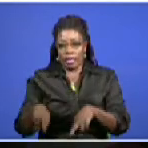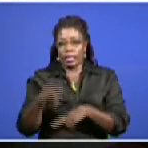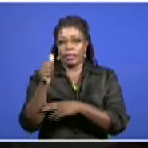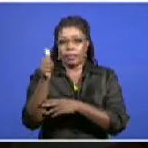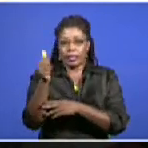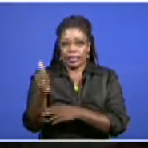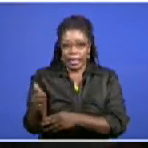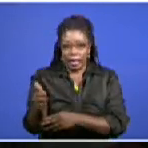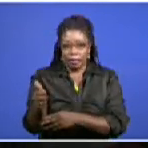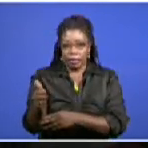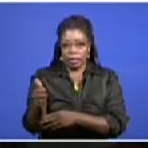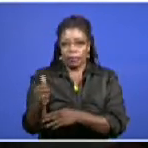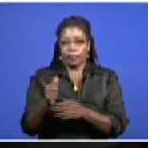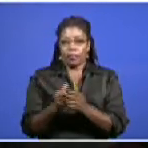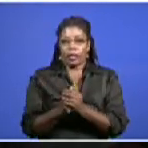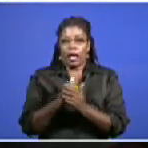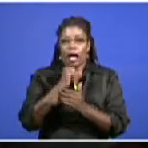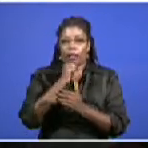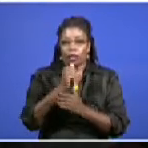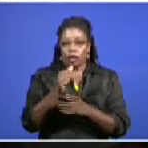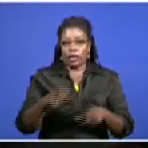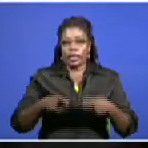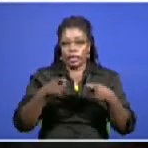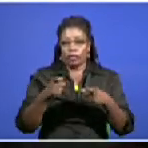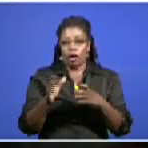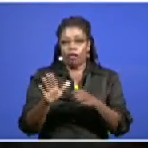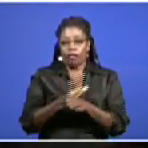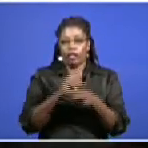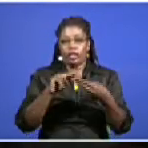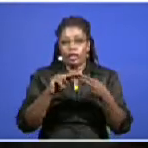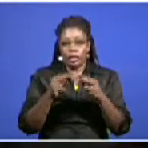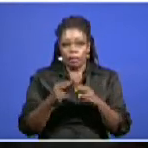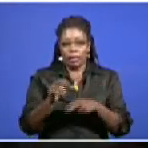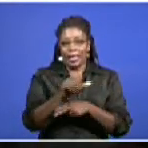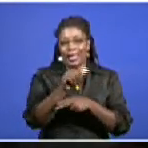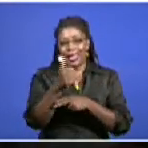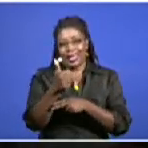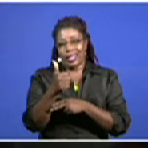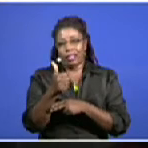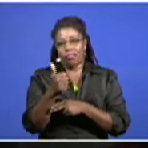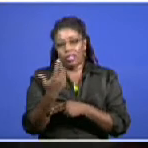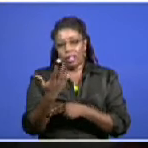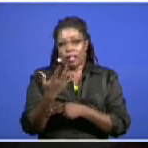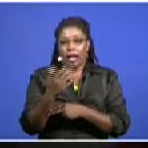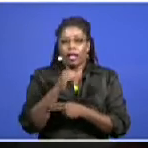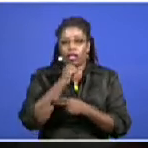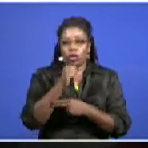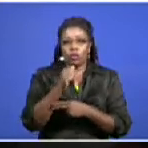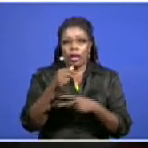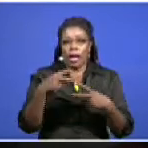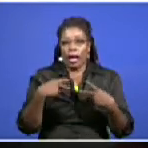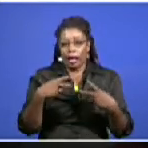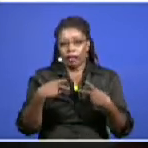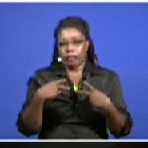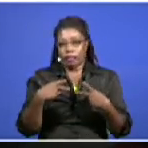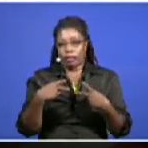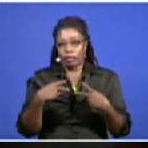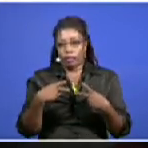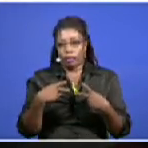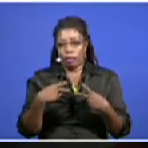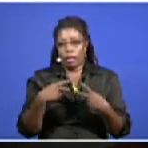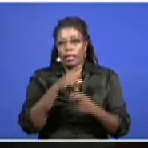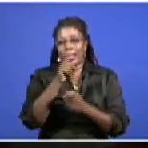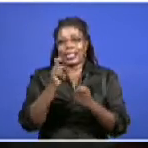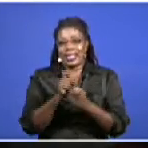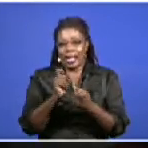Other than Lazaretta, I don't want to give you a full figure, but I would say anywhere, because I don't have the empirical data, and